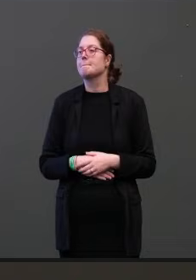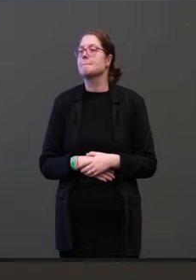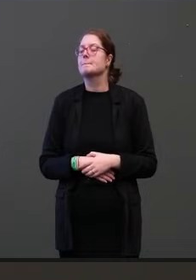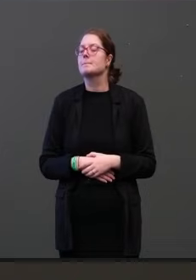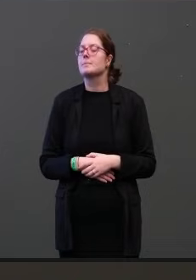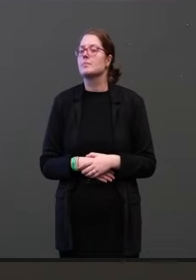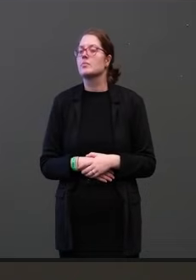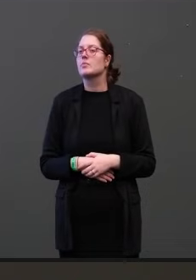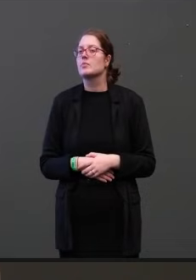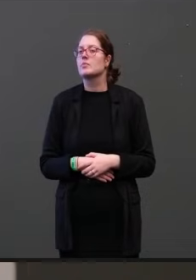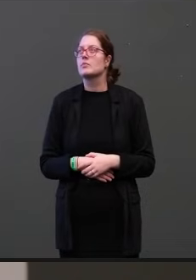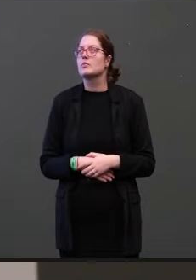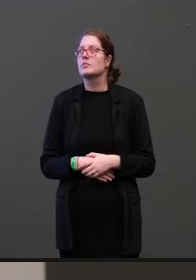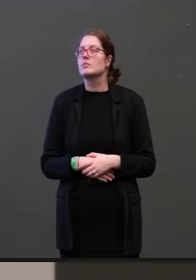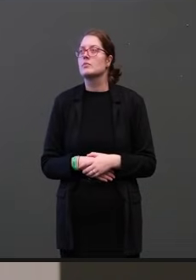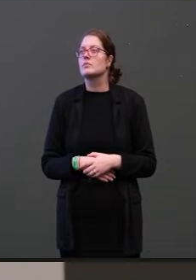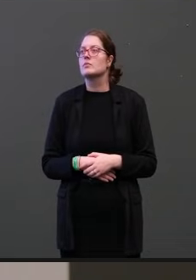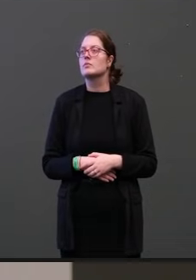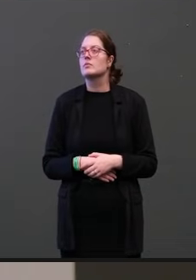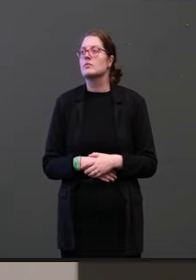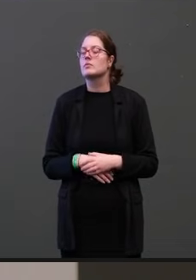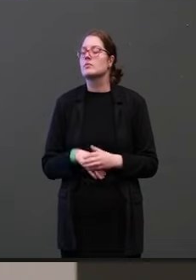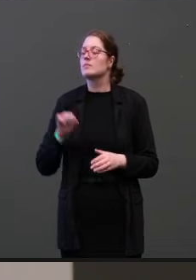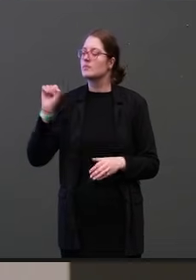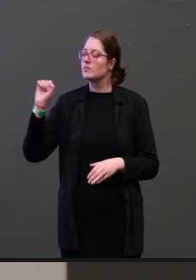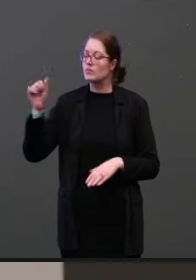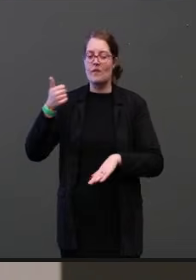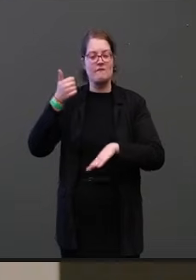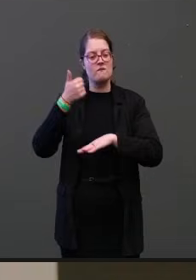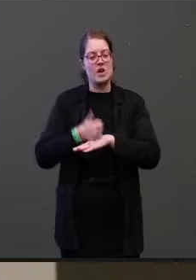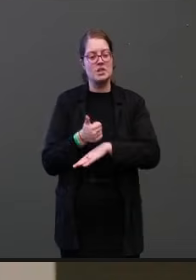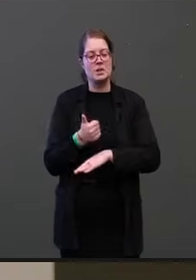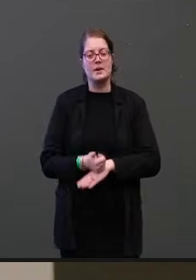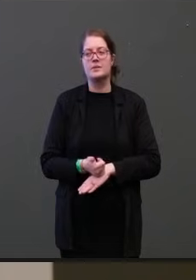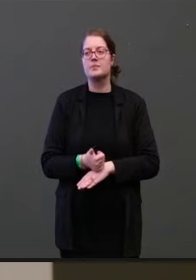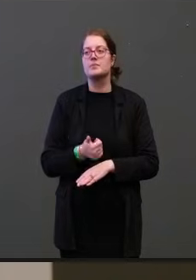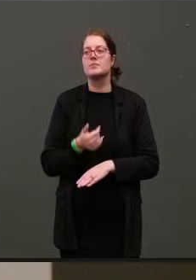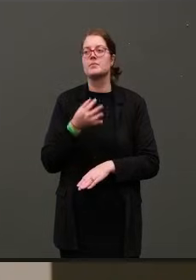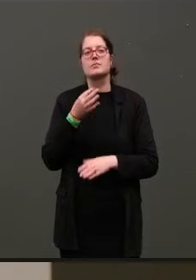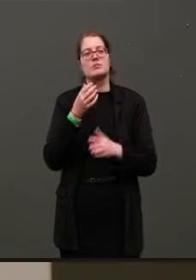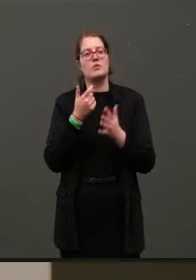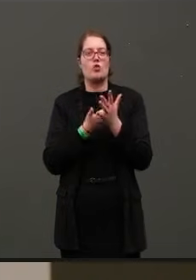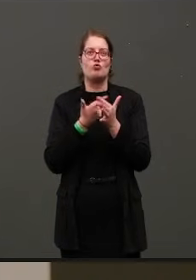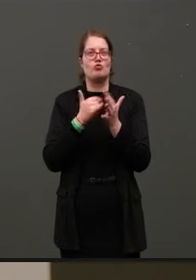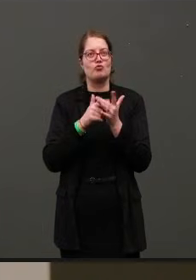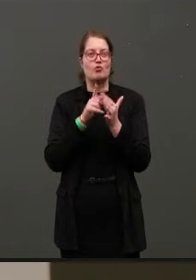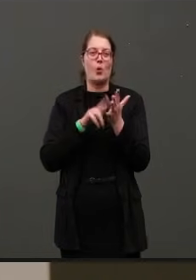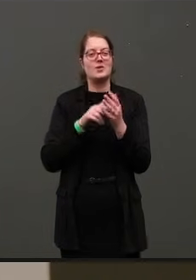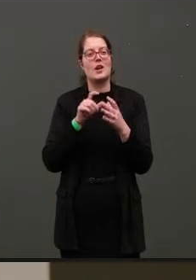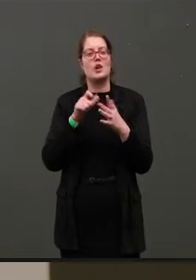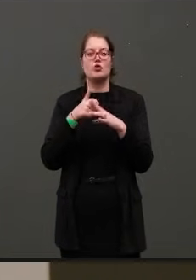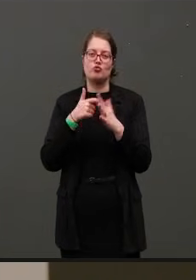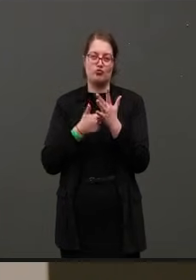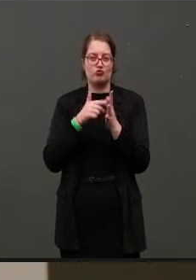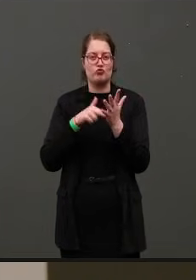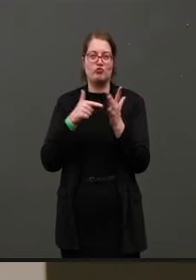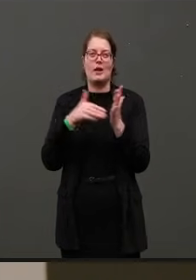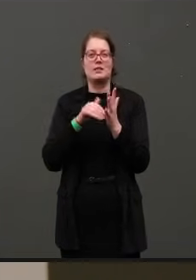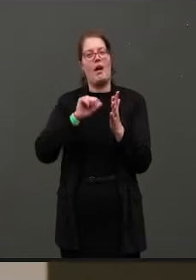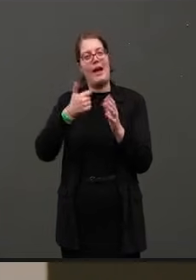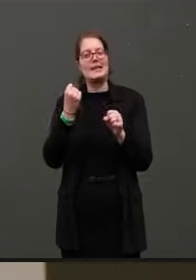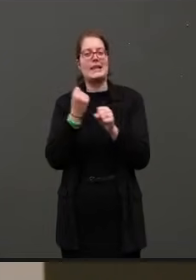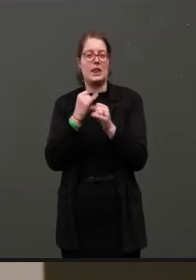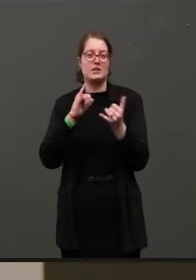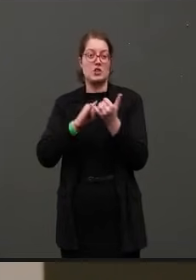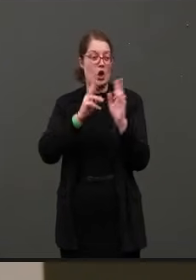use your fundamentals in regards to something like Rosencrantz and Guildenstern are Dead, where the whole point is they're to the side while the real story